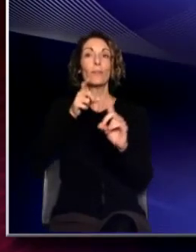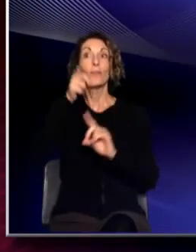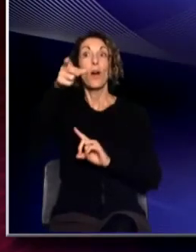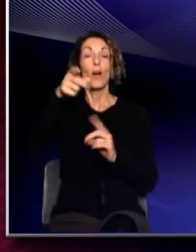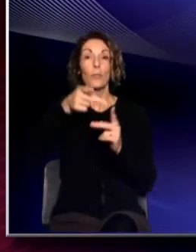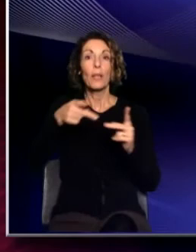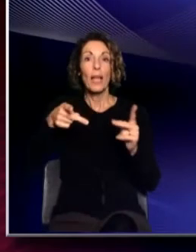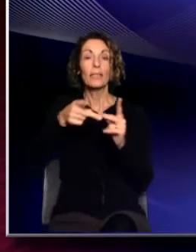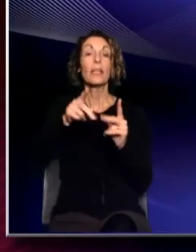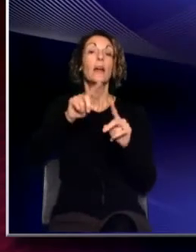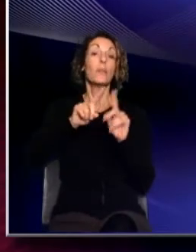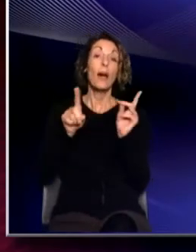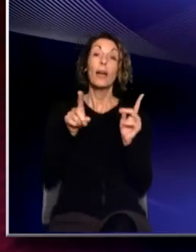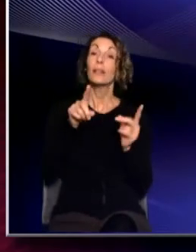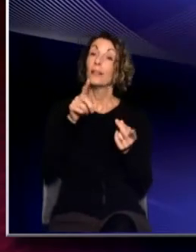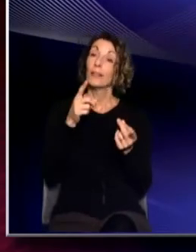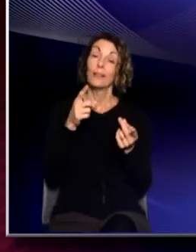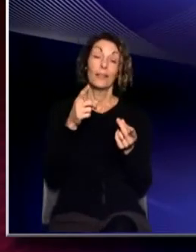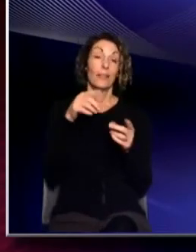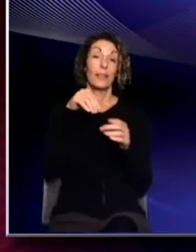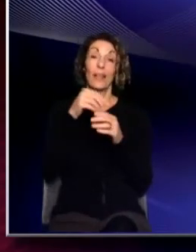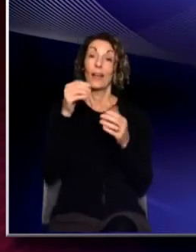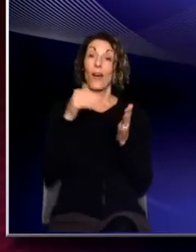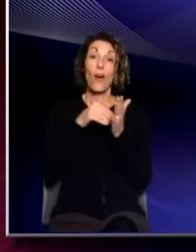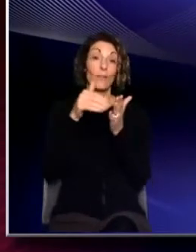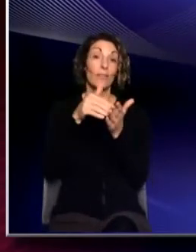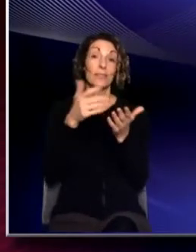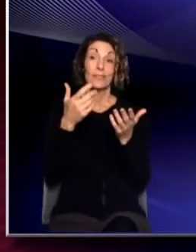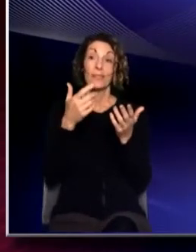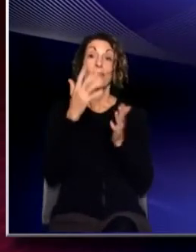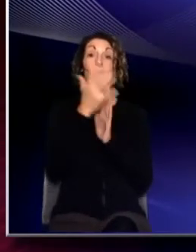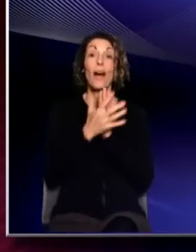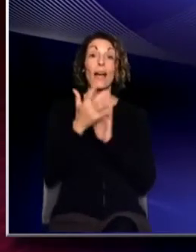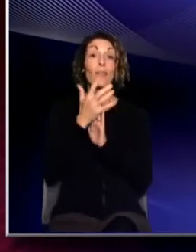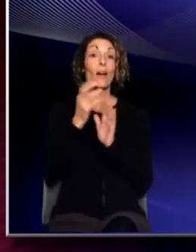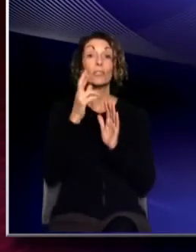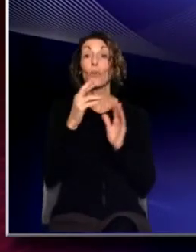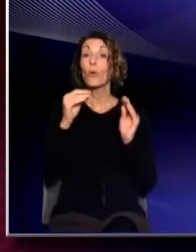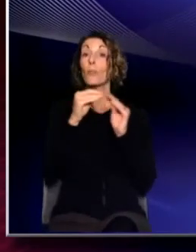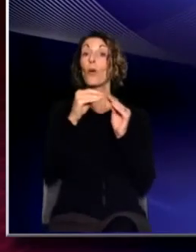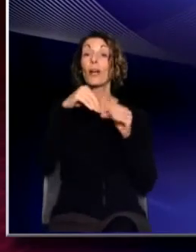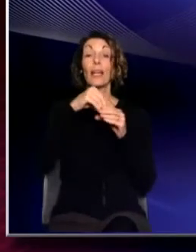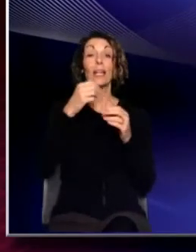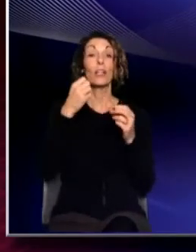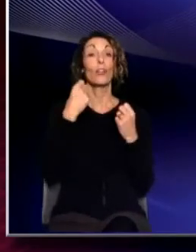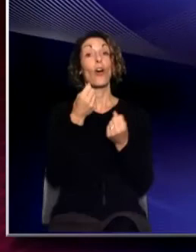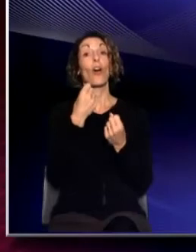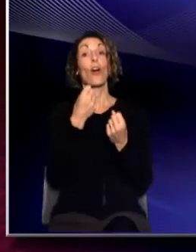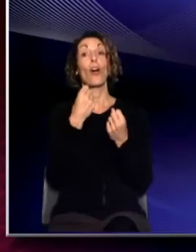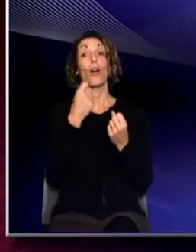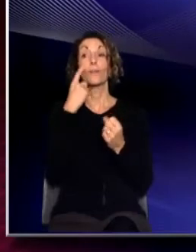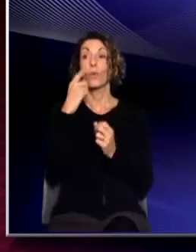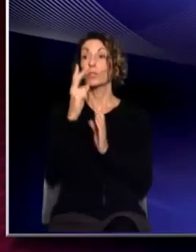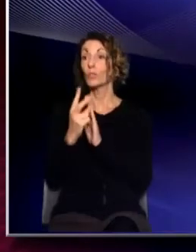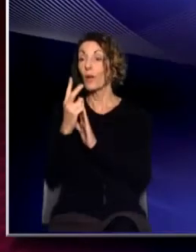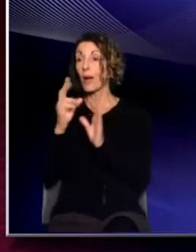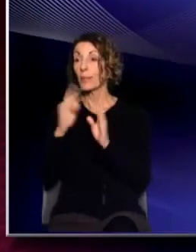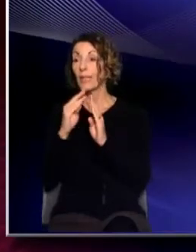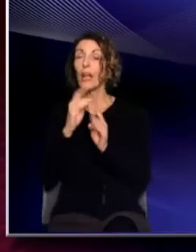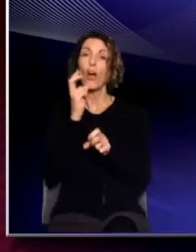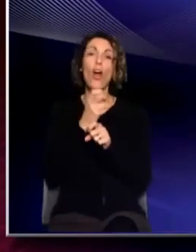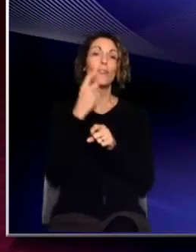days, 5 hours or more in the car for a couple-hour meeting, it's hard for me to be able to get